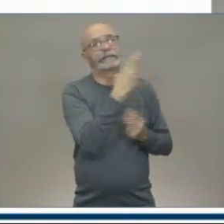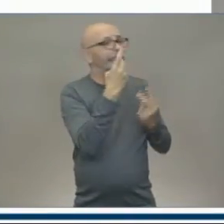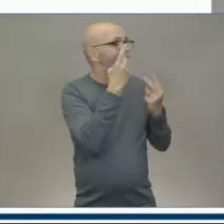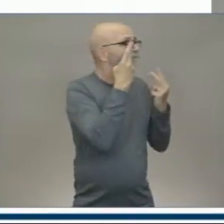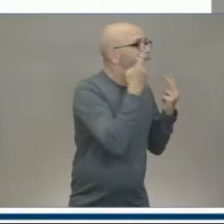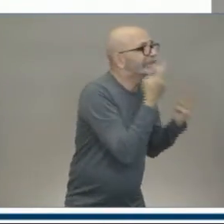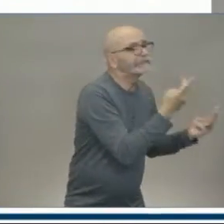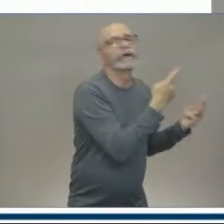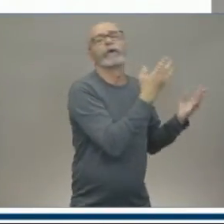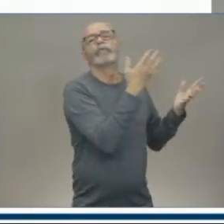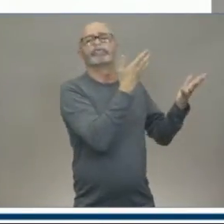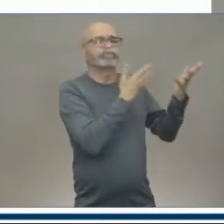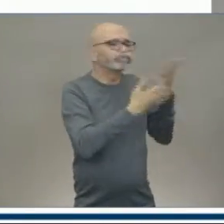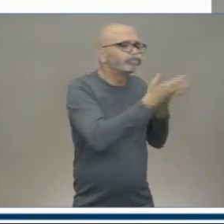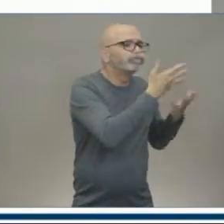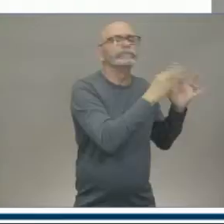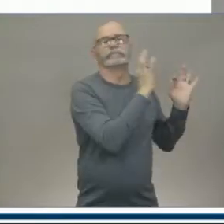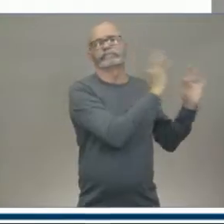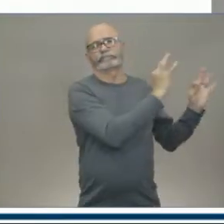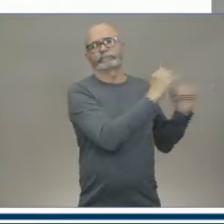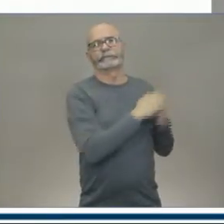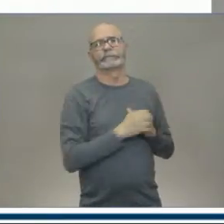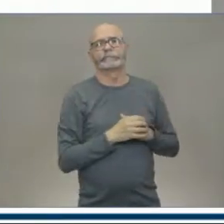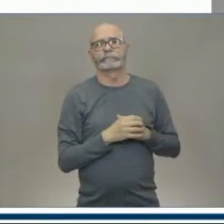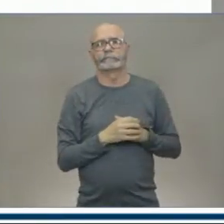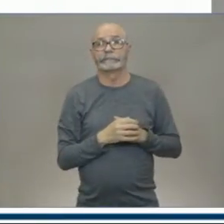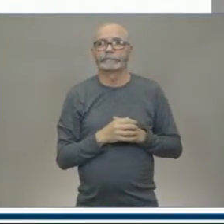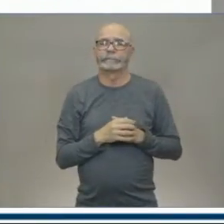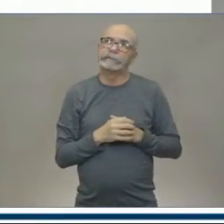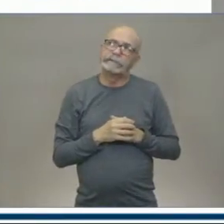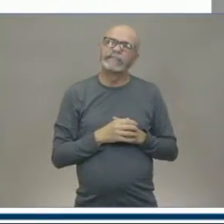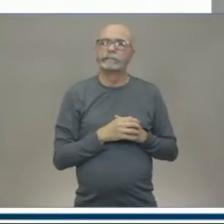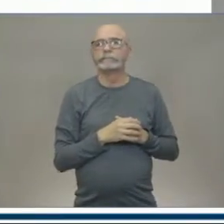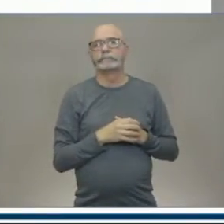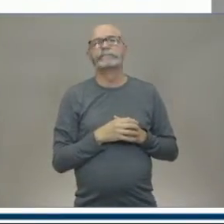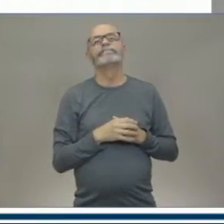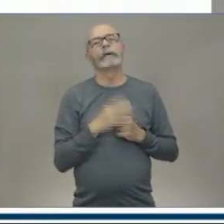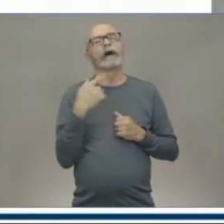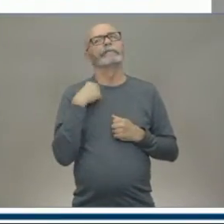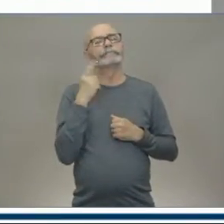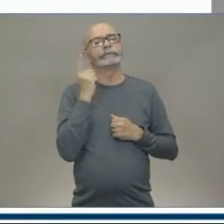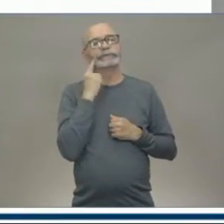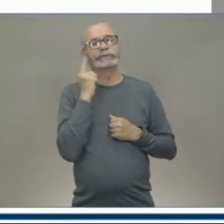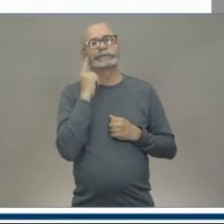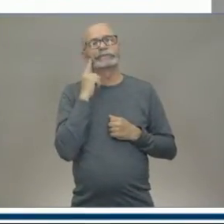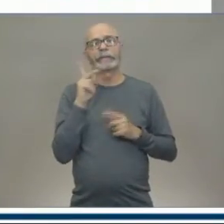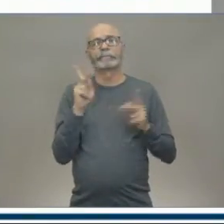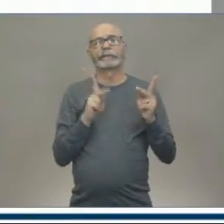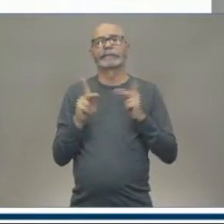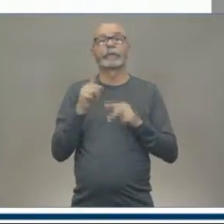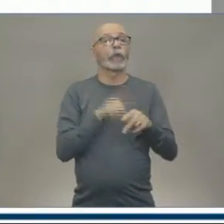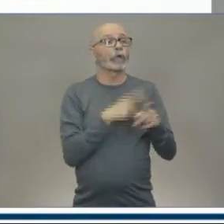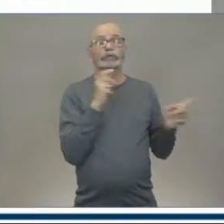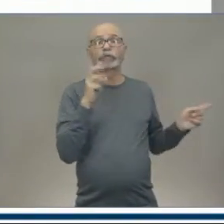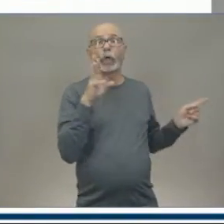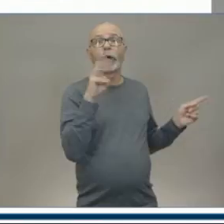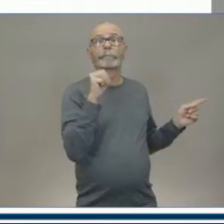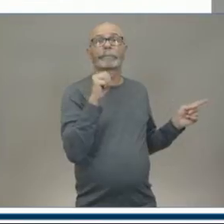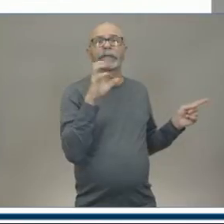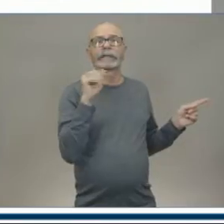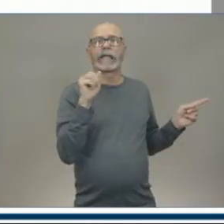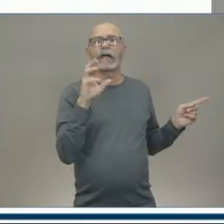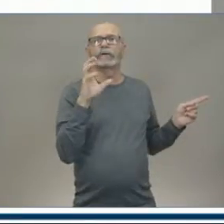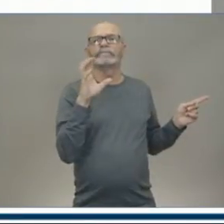in the facility. It's unfortunate, but I'm hearing too many stories of long-term care facilities that are not adopting